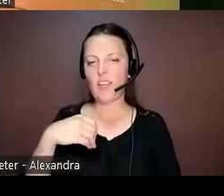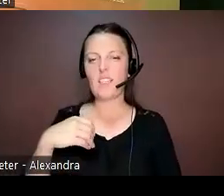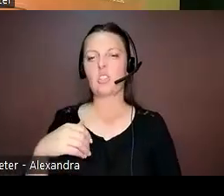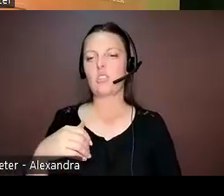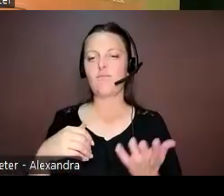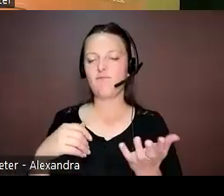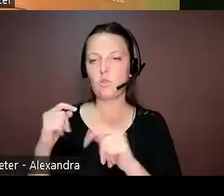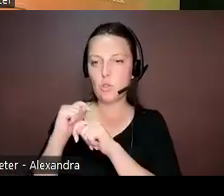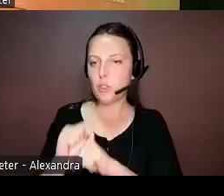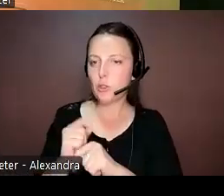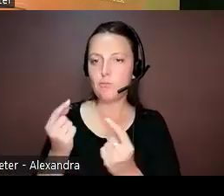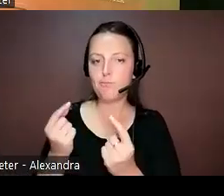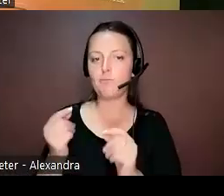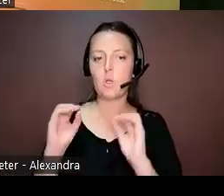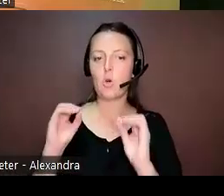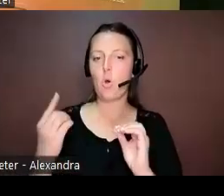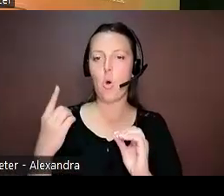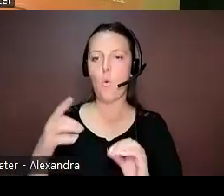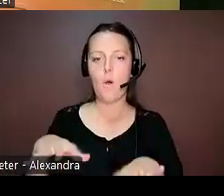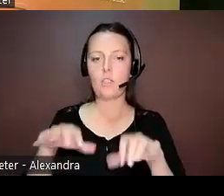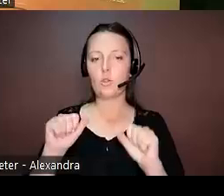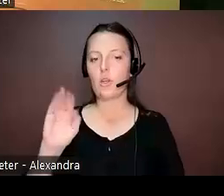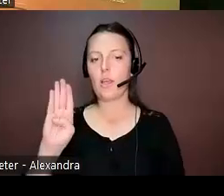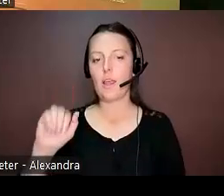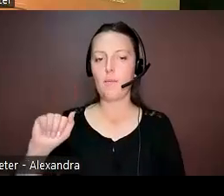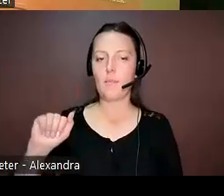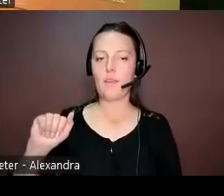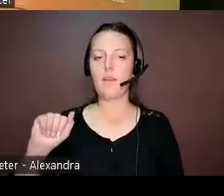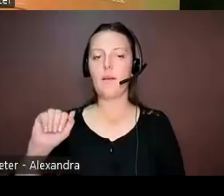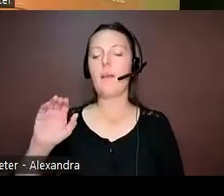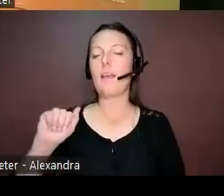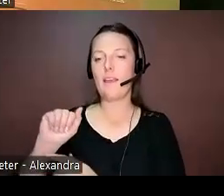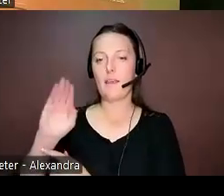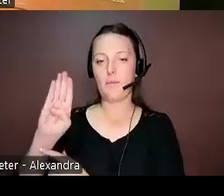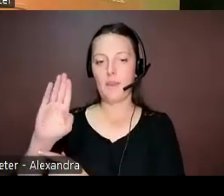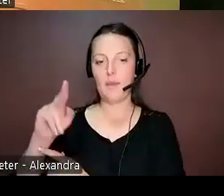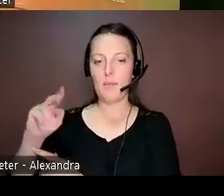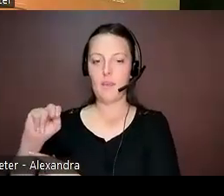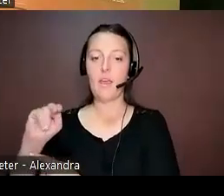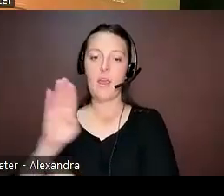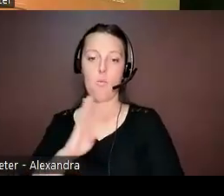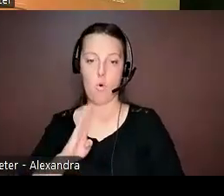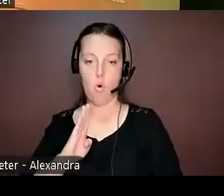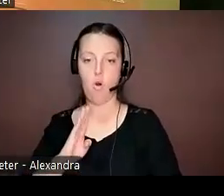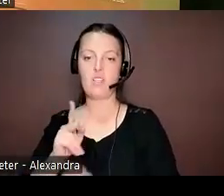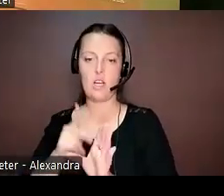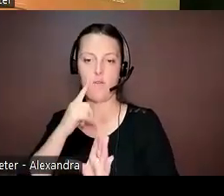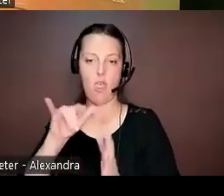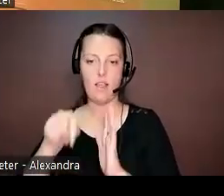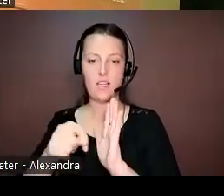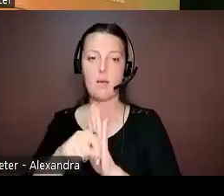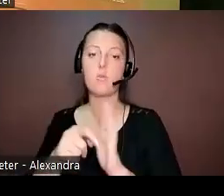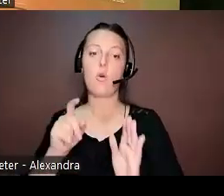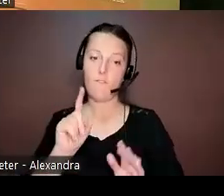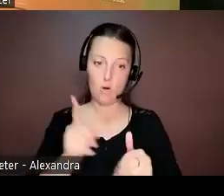that time. So I had to take the general board first, and then psychosomatic medicine board, which later